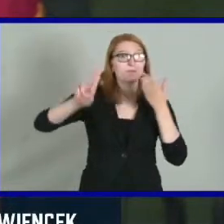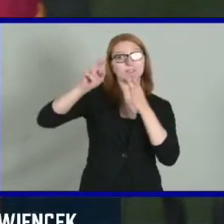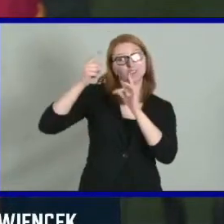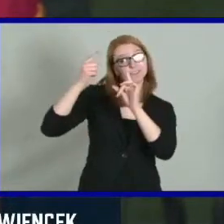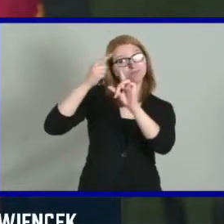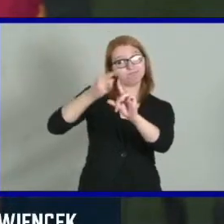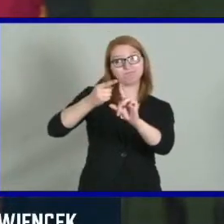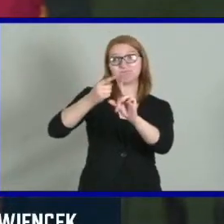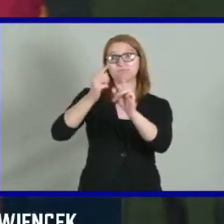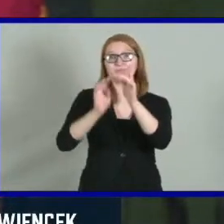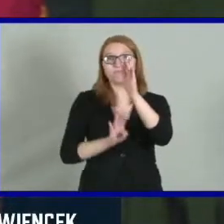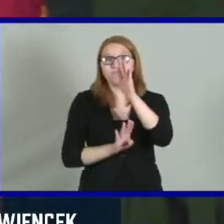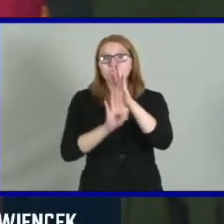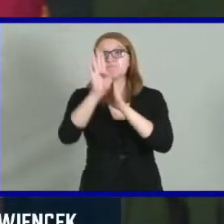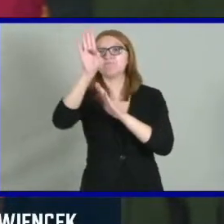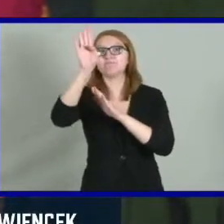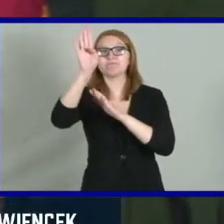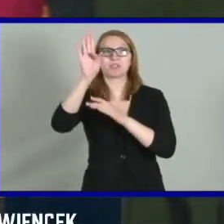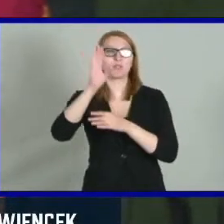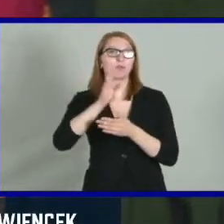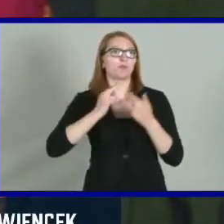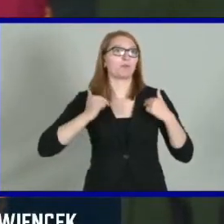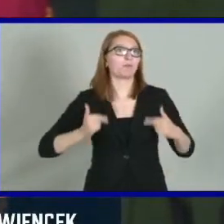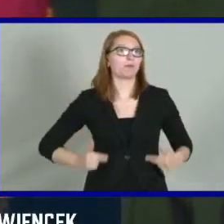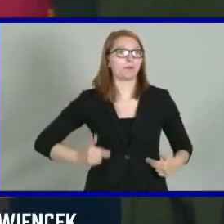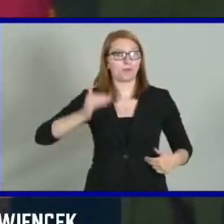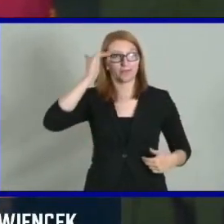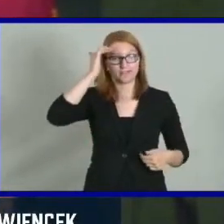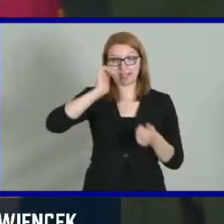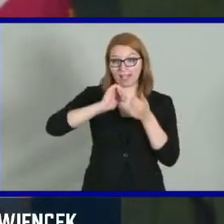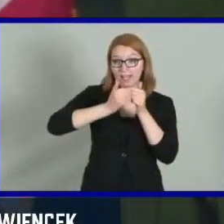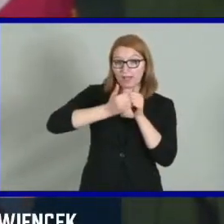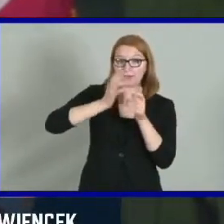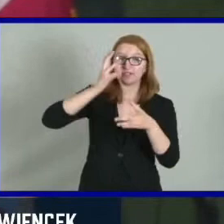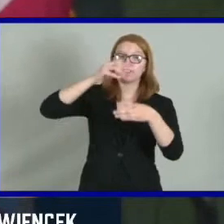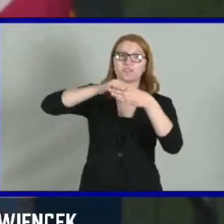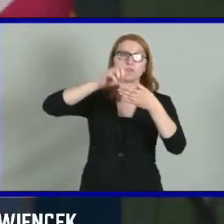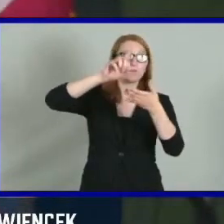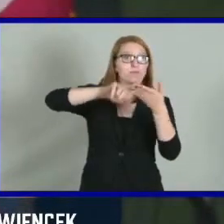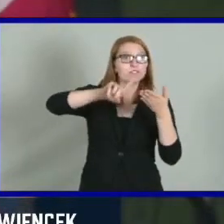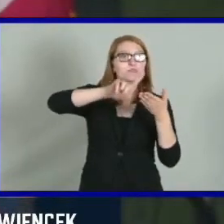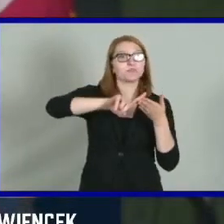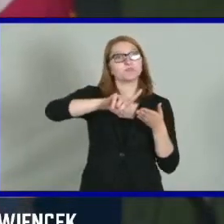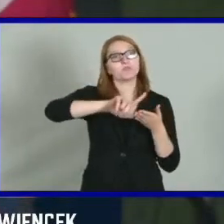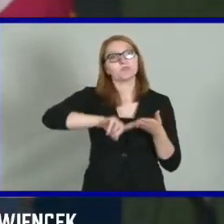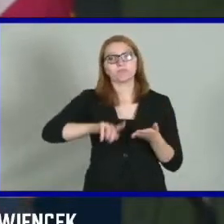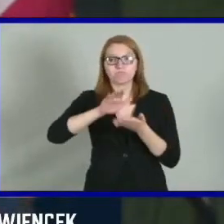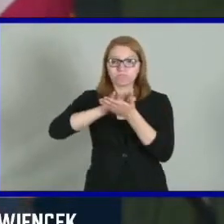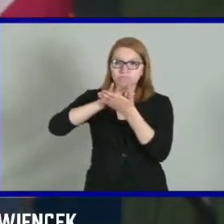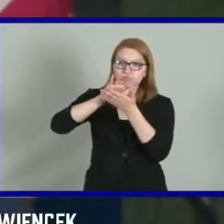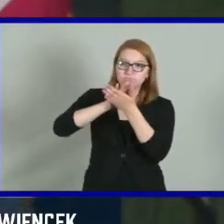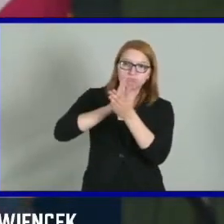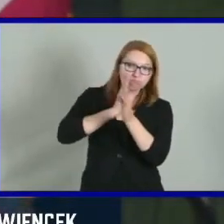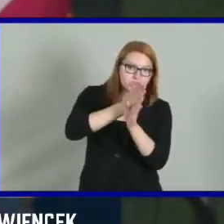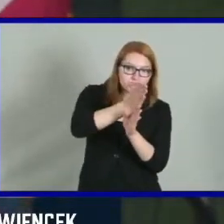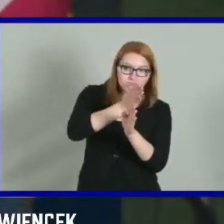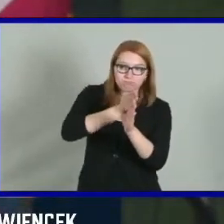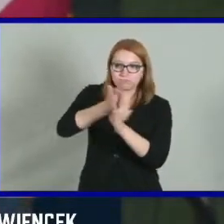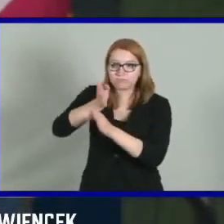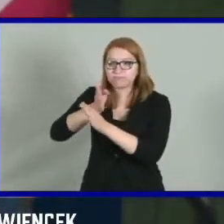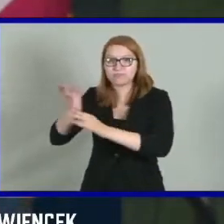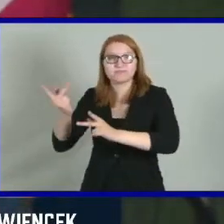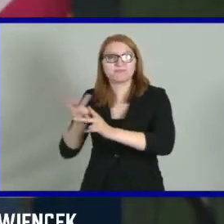knowledge. Our faculty and students do so by engaging in research and scholarly activities, which lead to new